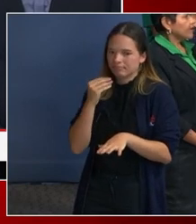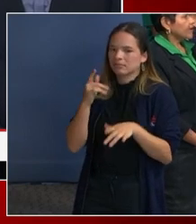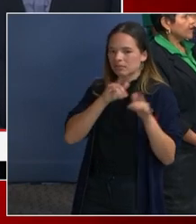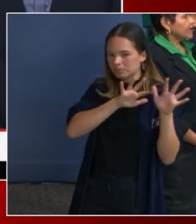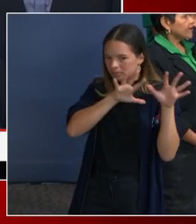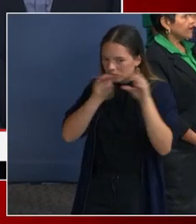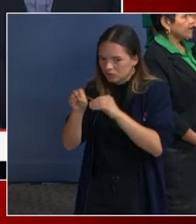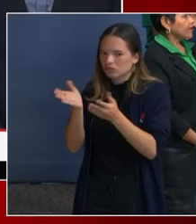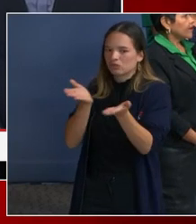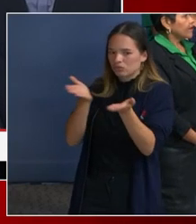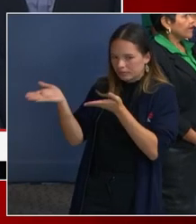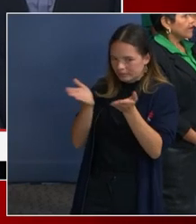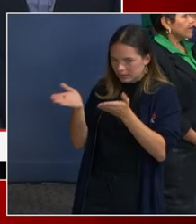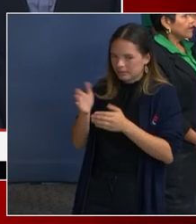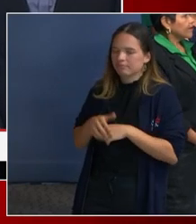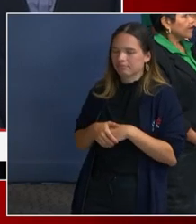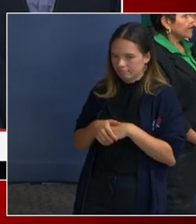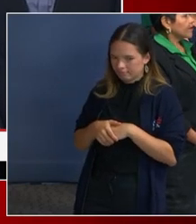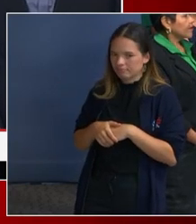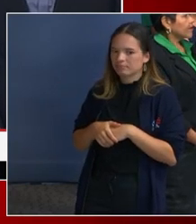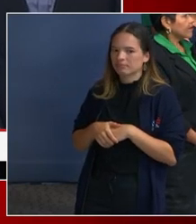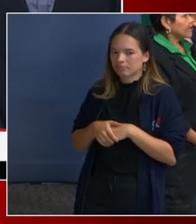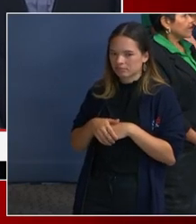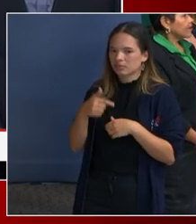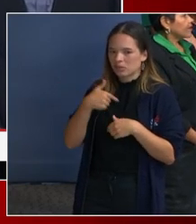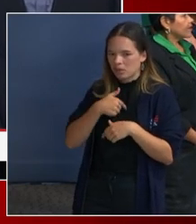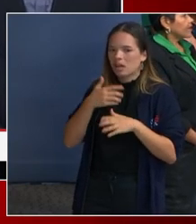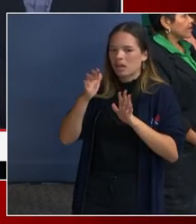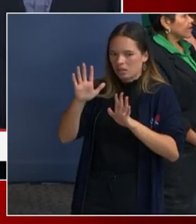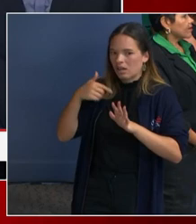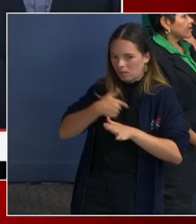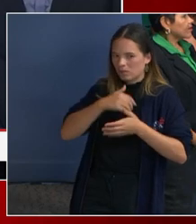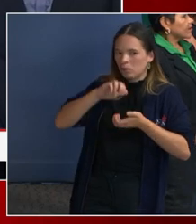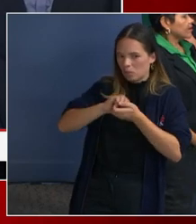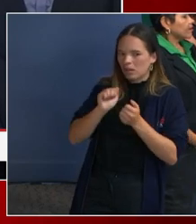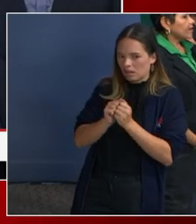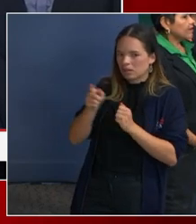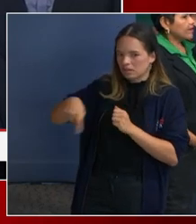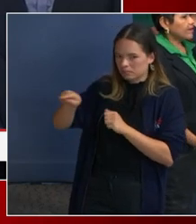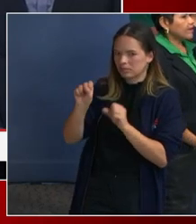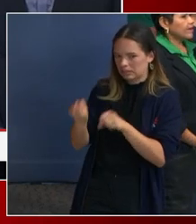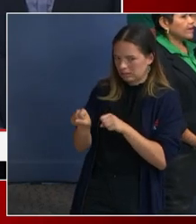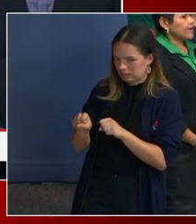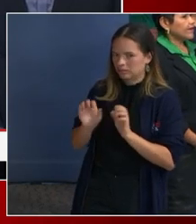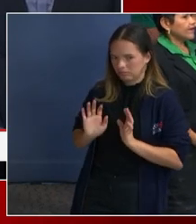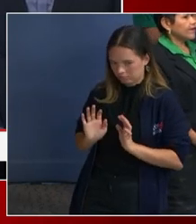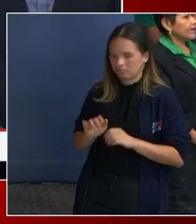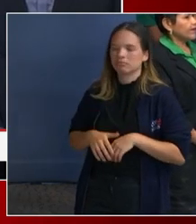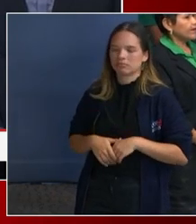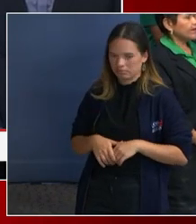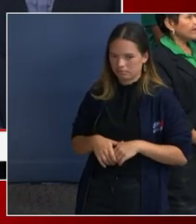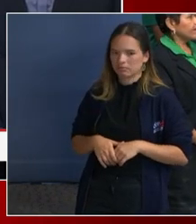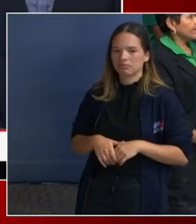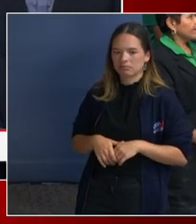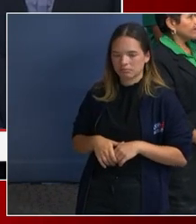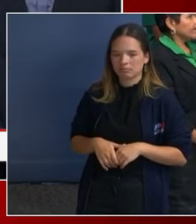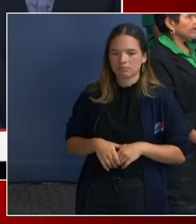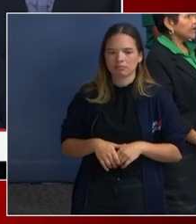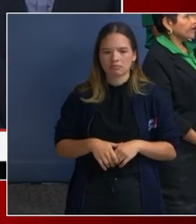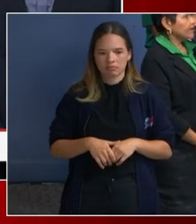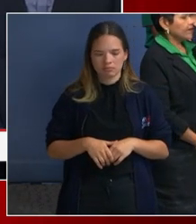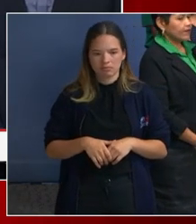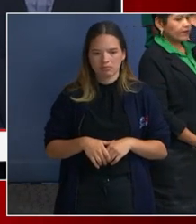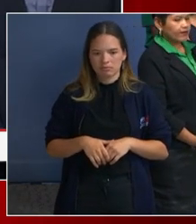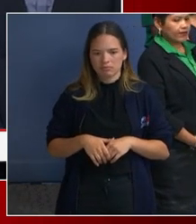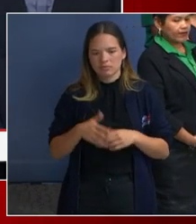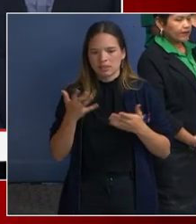work, to work with them. The sheer capacity, or the sheer, not capacity,